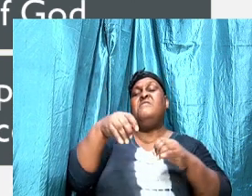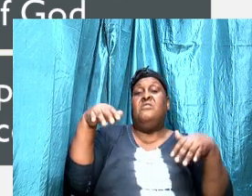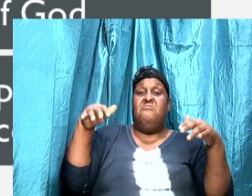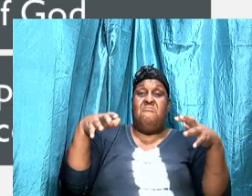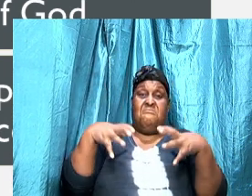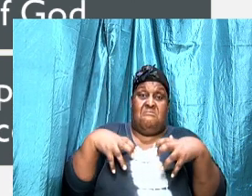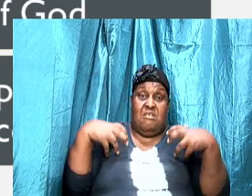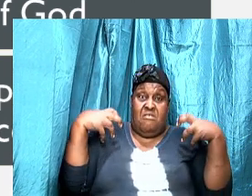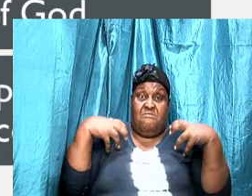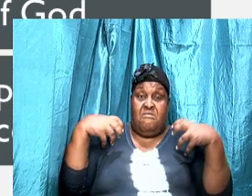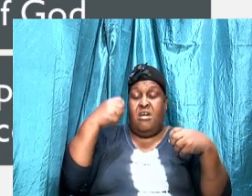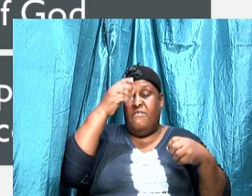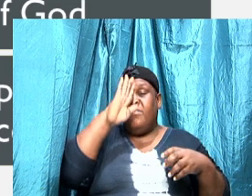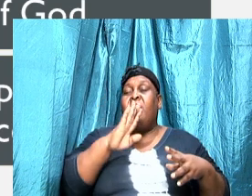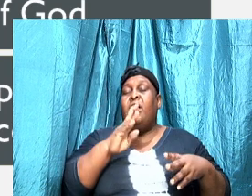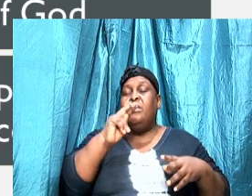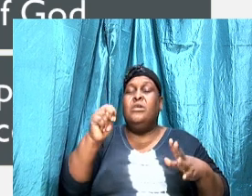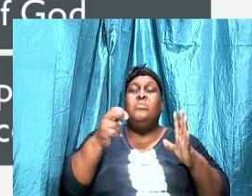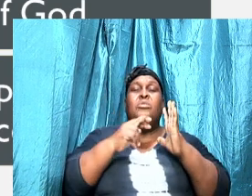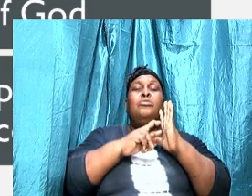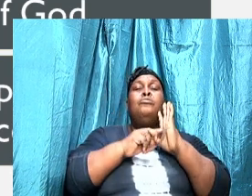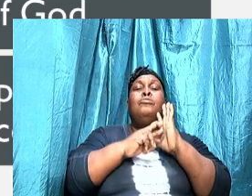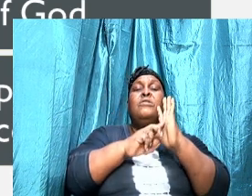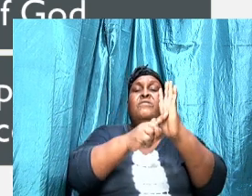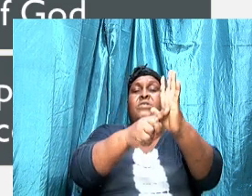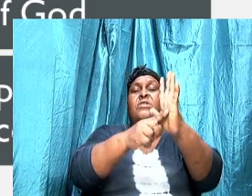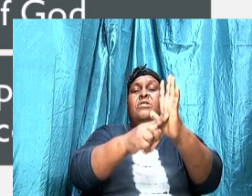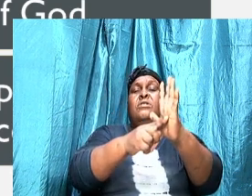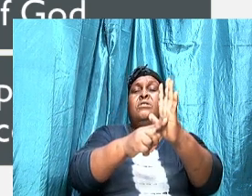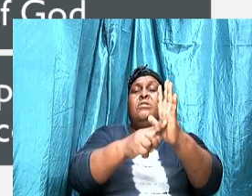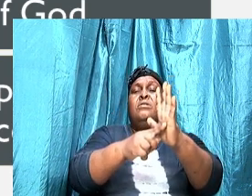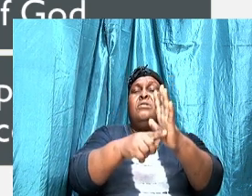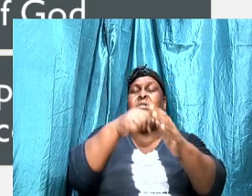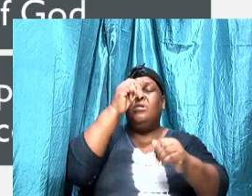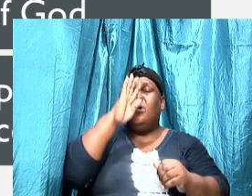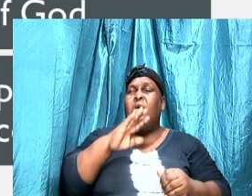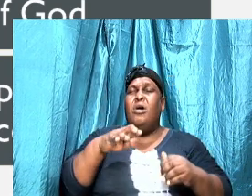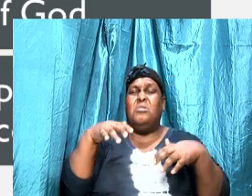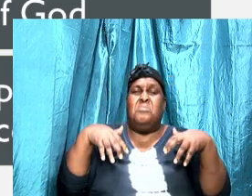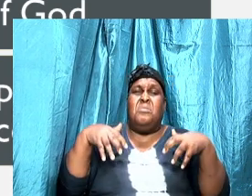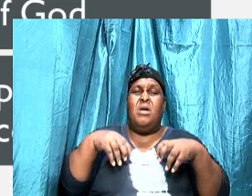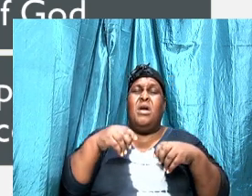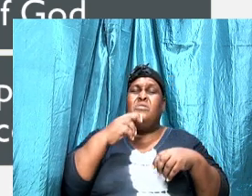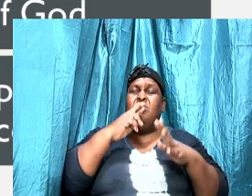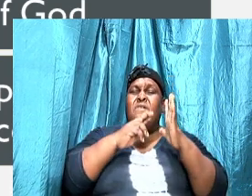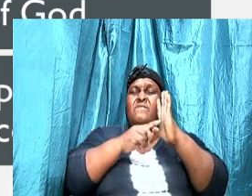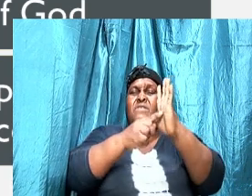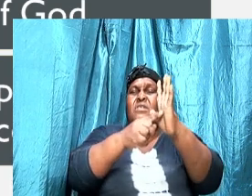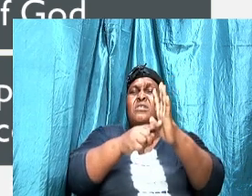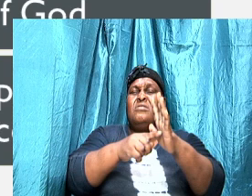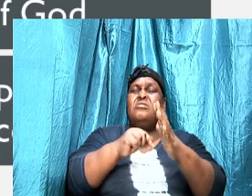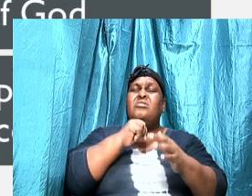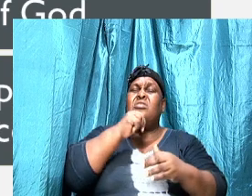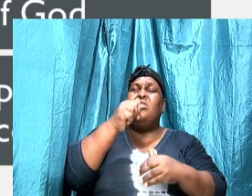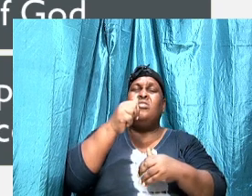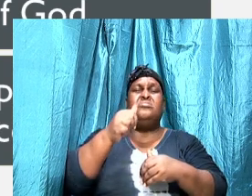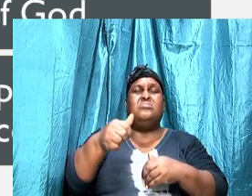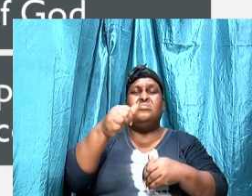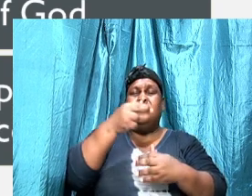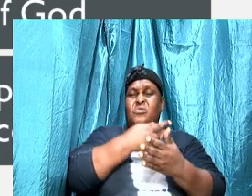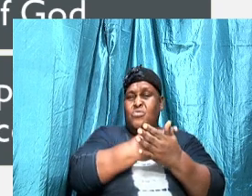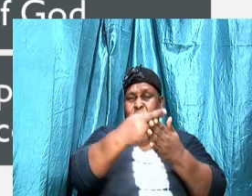being revealed. And God's wrath is revealed upon all unrighteousness and unholiness of men. And when you read the